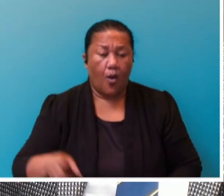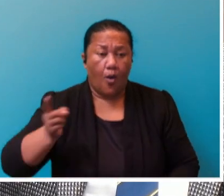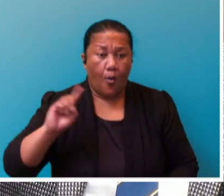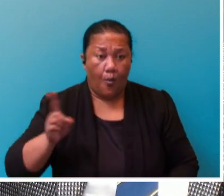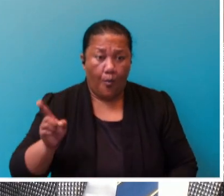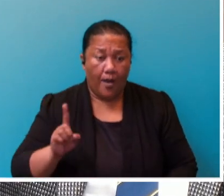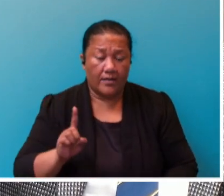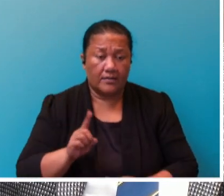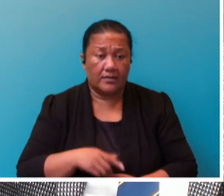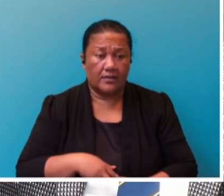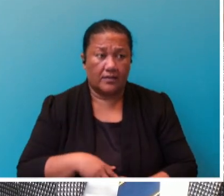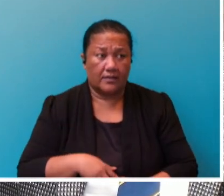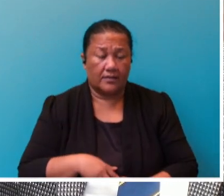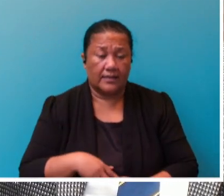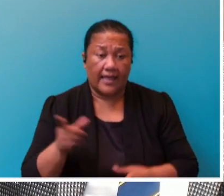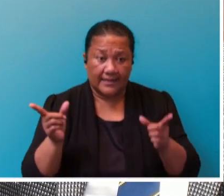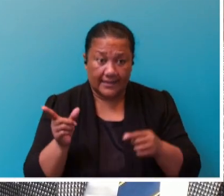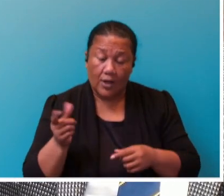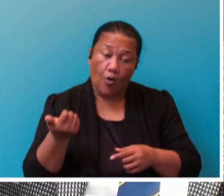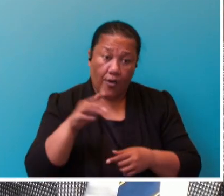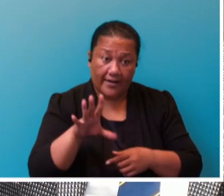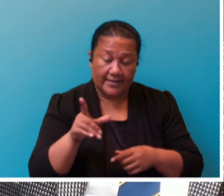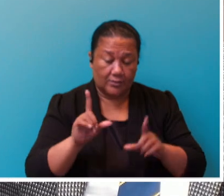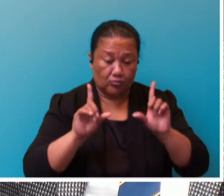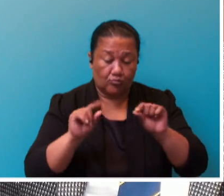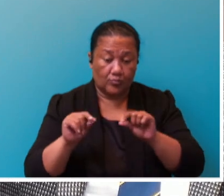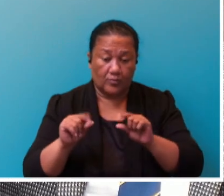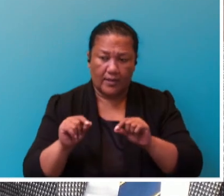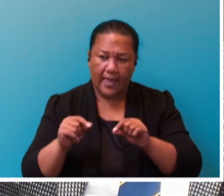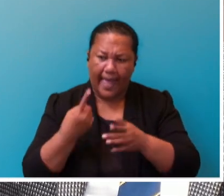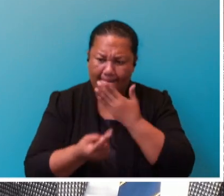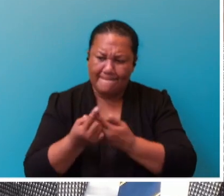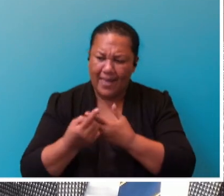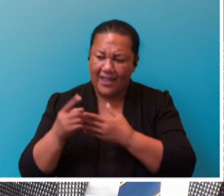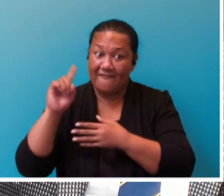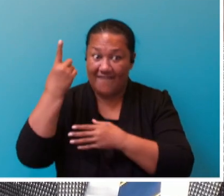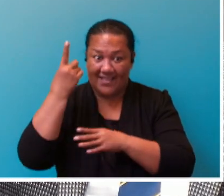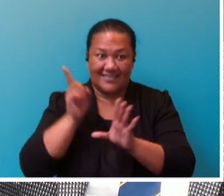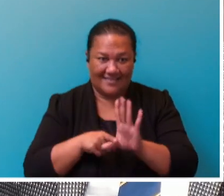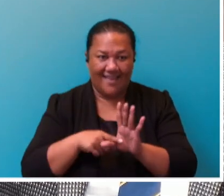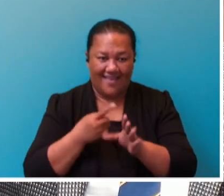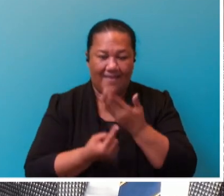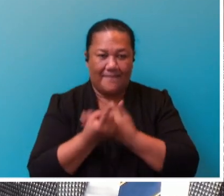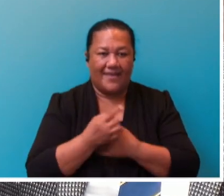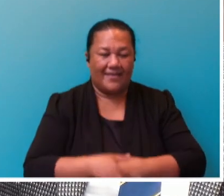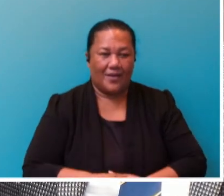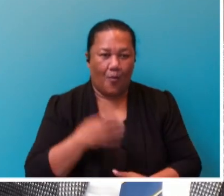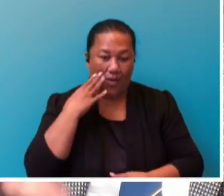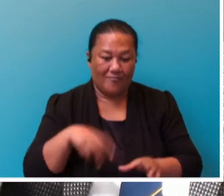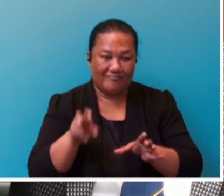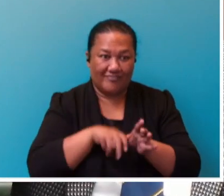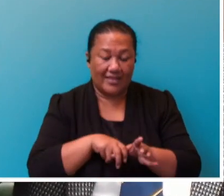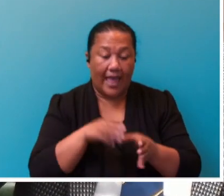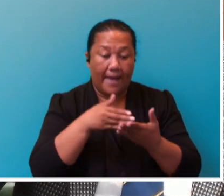had done, actually it happened in the first year, was roll out a request to Cabinet to